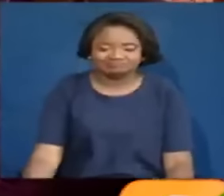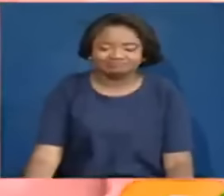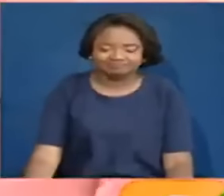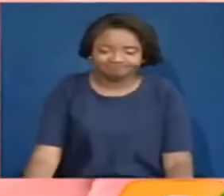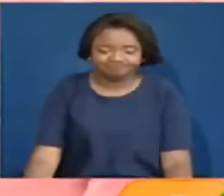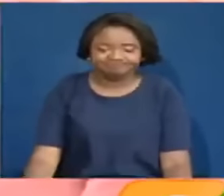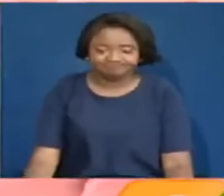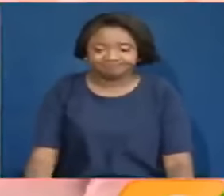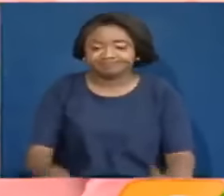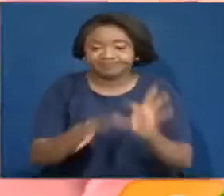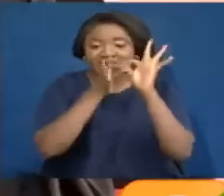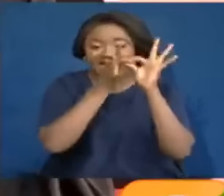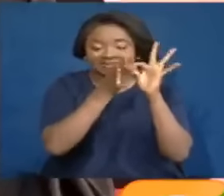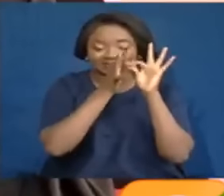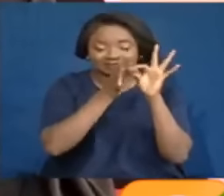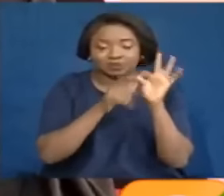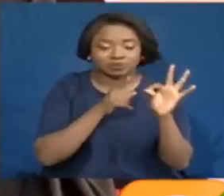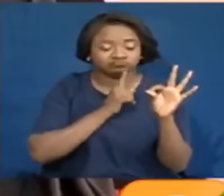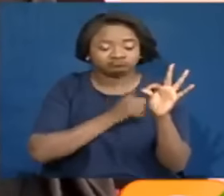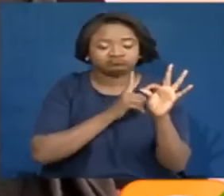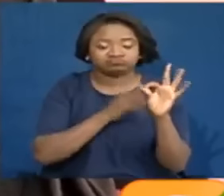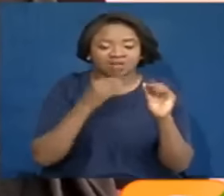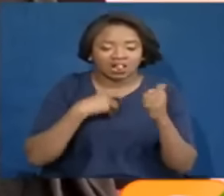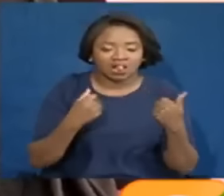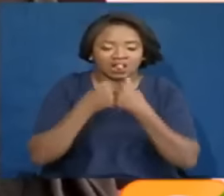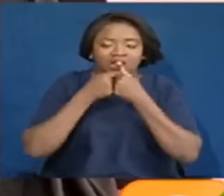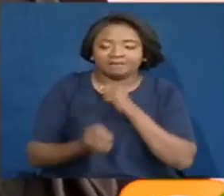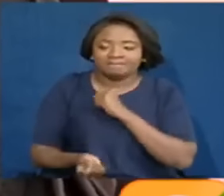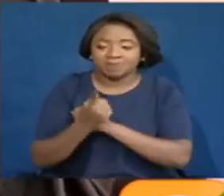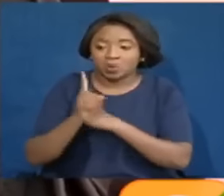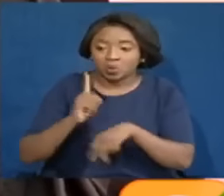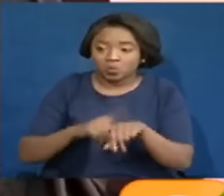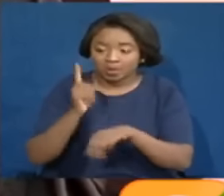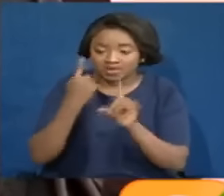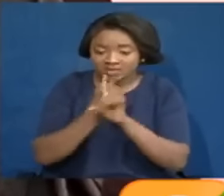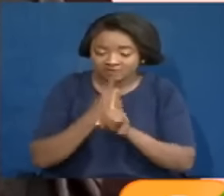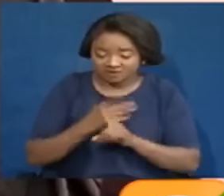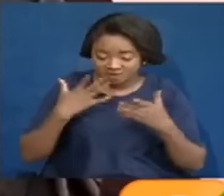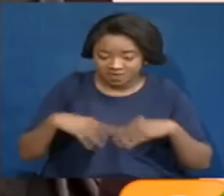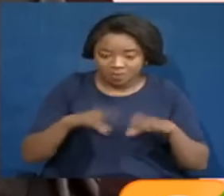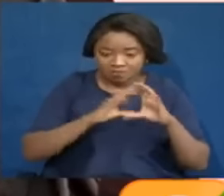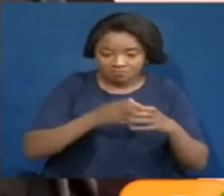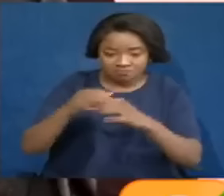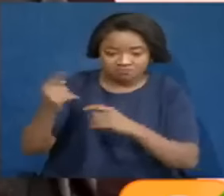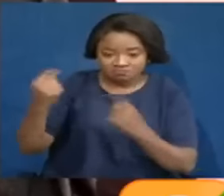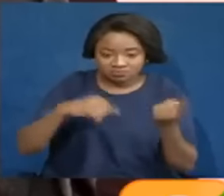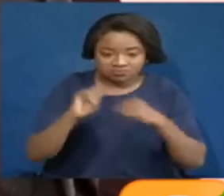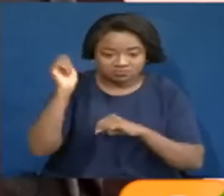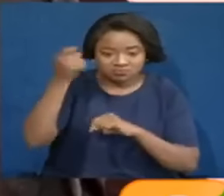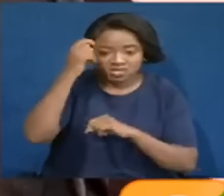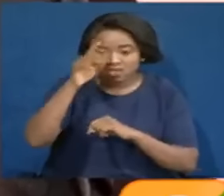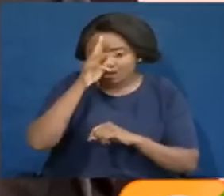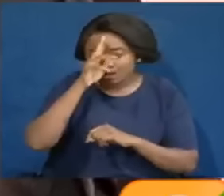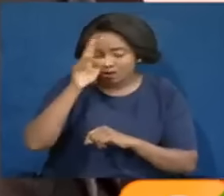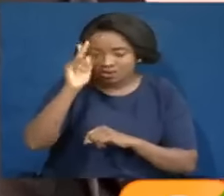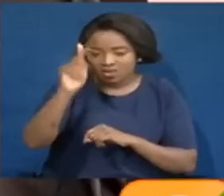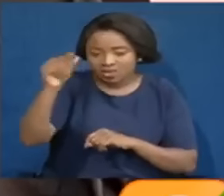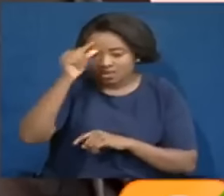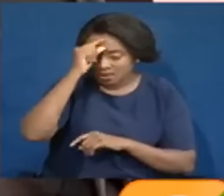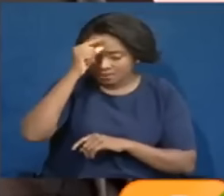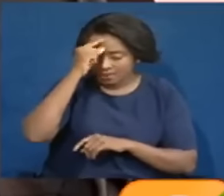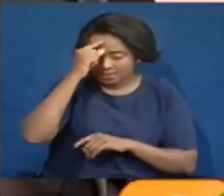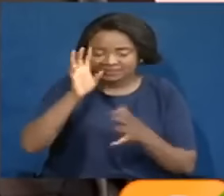Azimio was first dealt a blow when a number of its constituent parties did come to Kenya Kwanza in post-election agreements. Cracks within